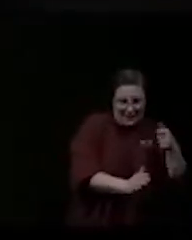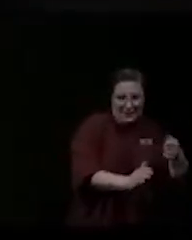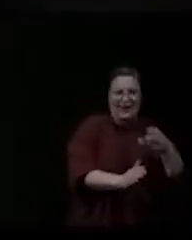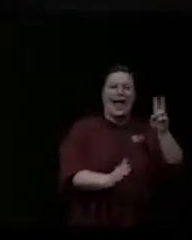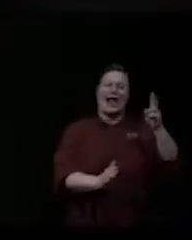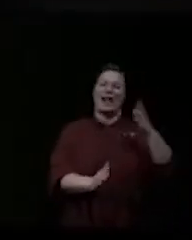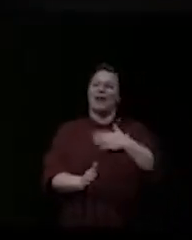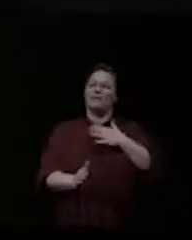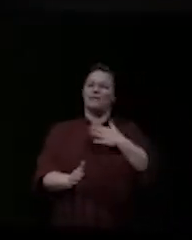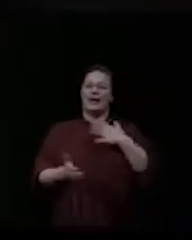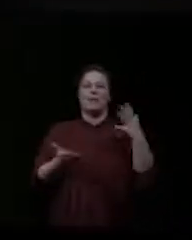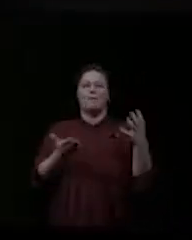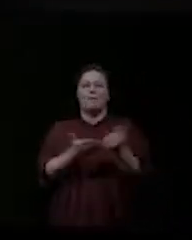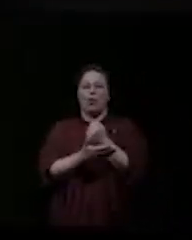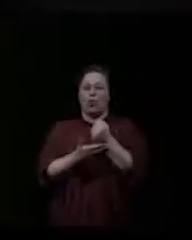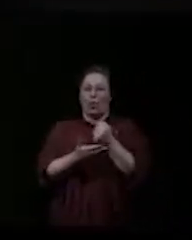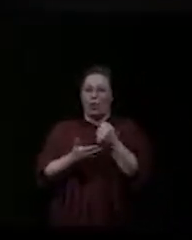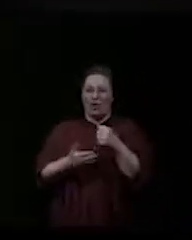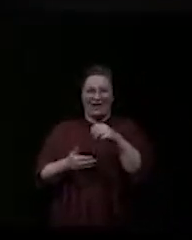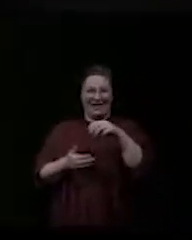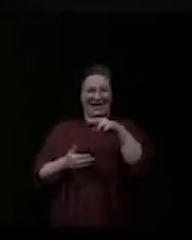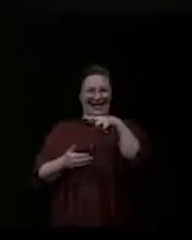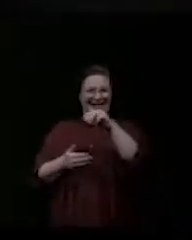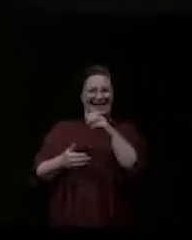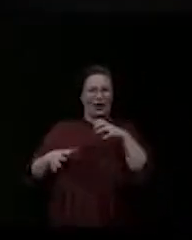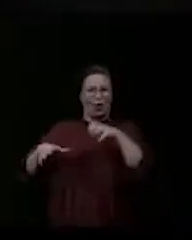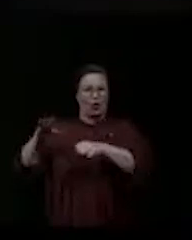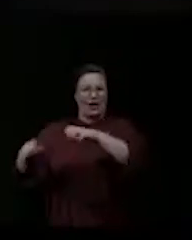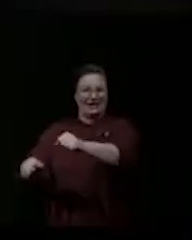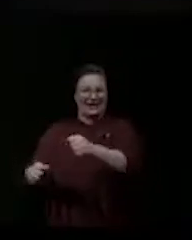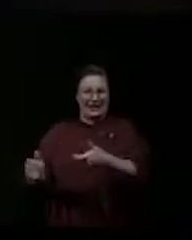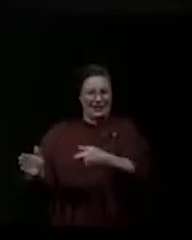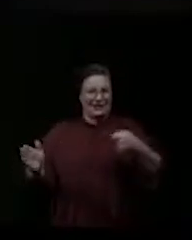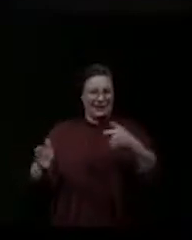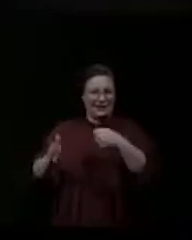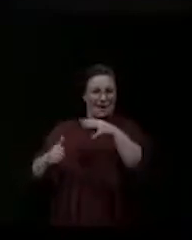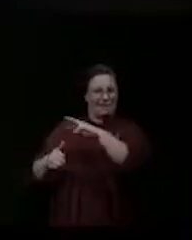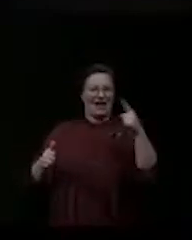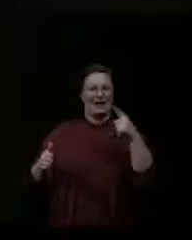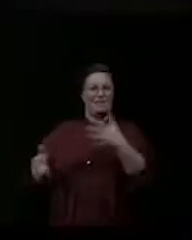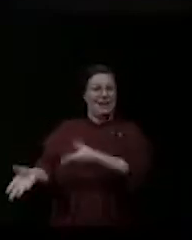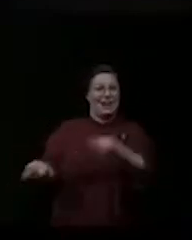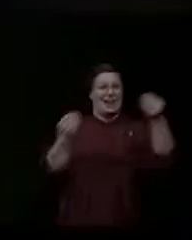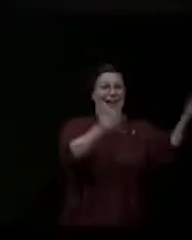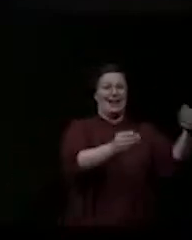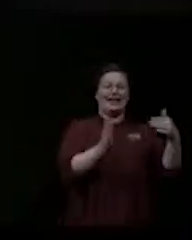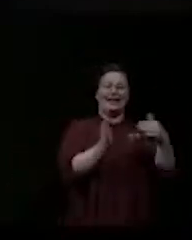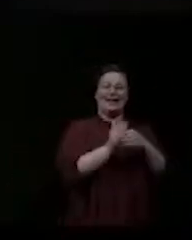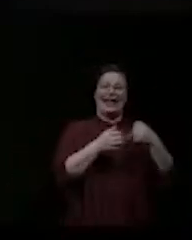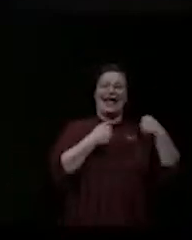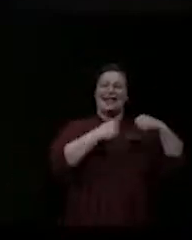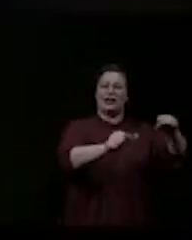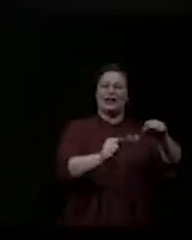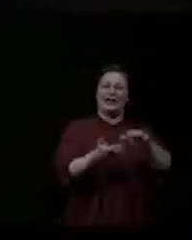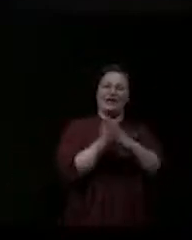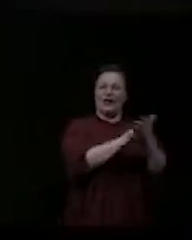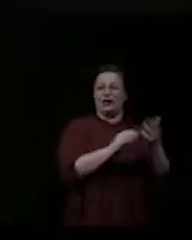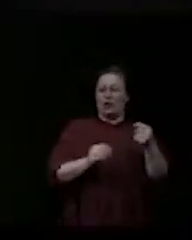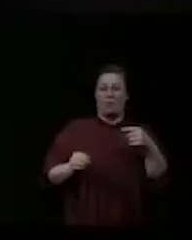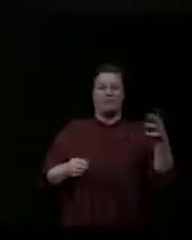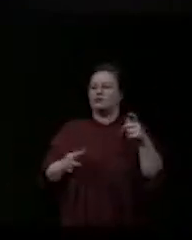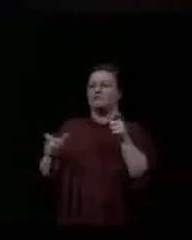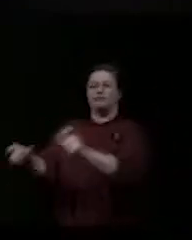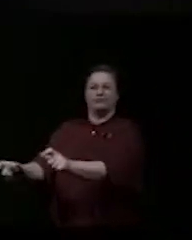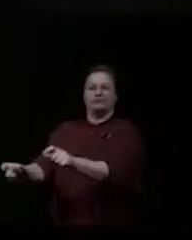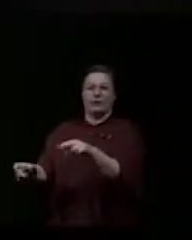the transfer of the neo-colonial extractive template onto the energy transition.